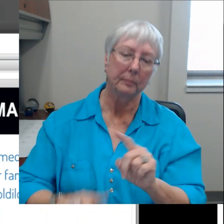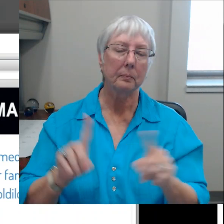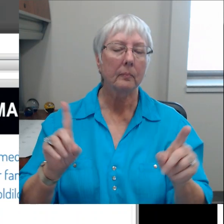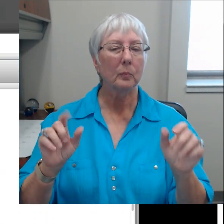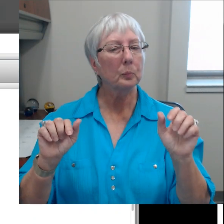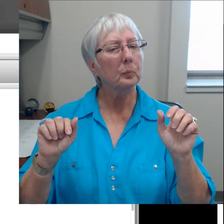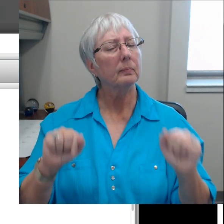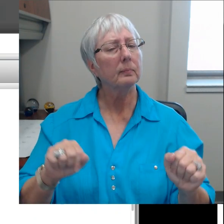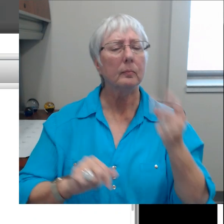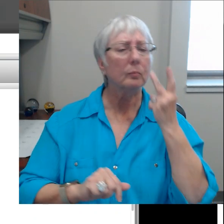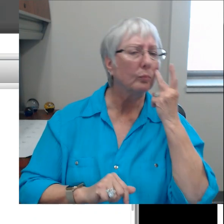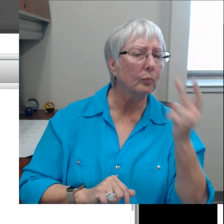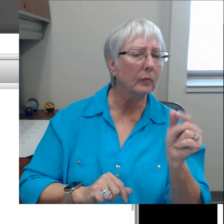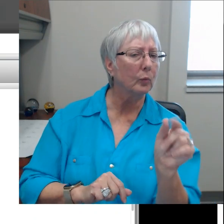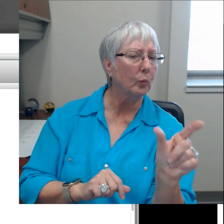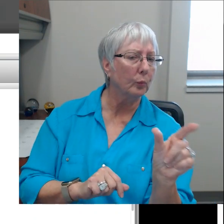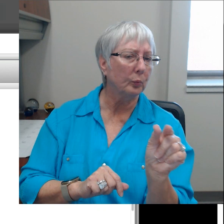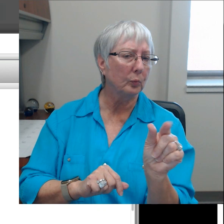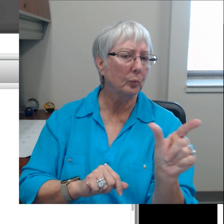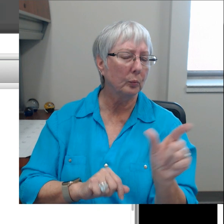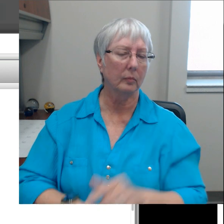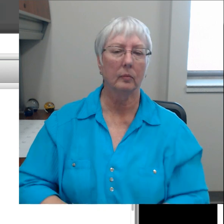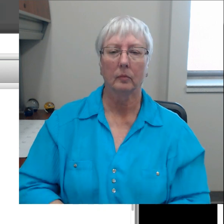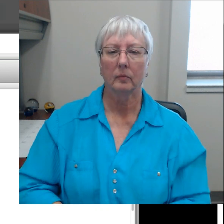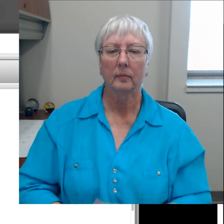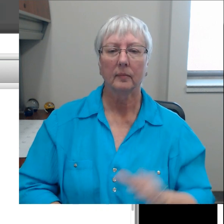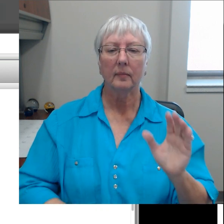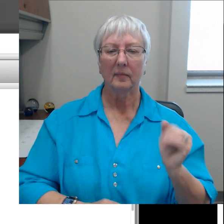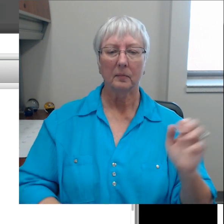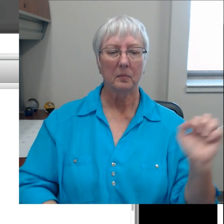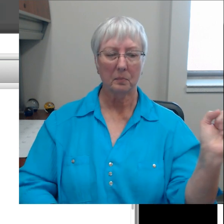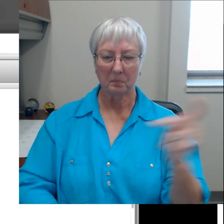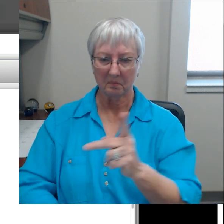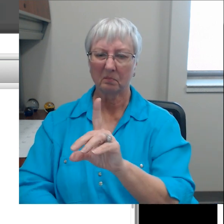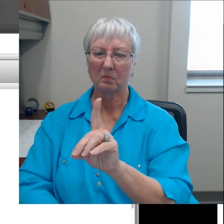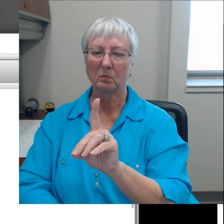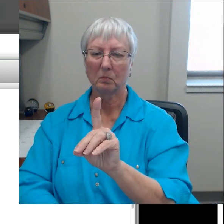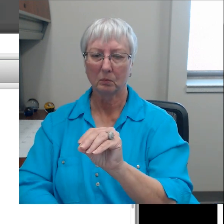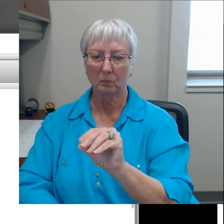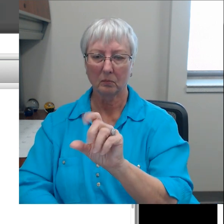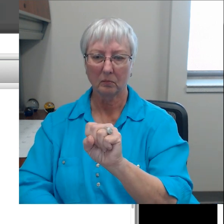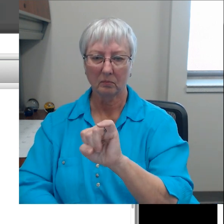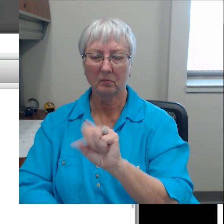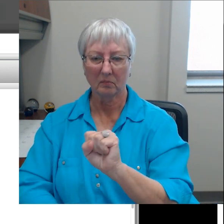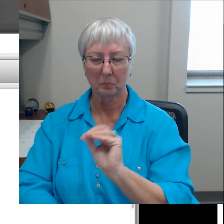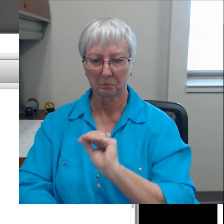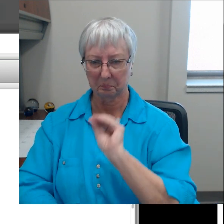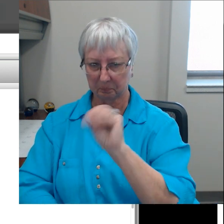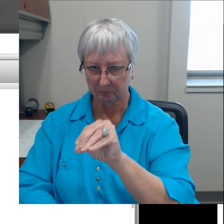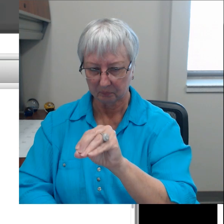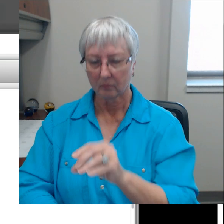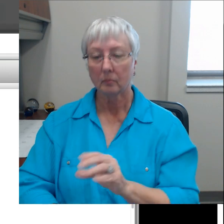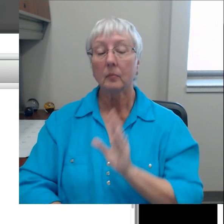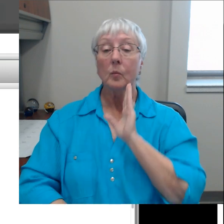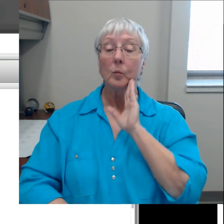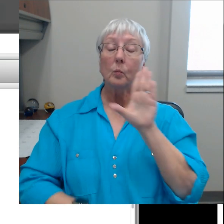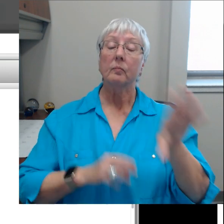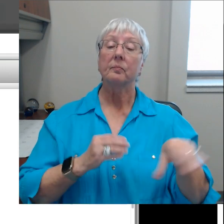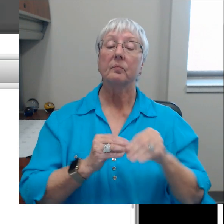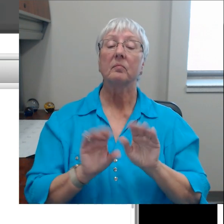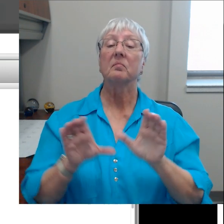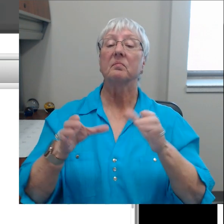wide it is. Let's go back to our CSS, put Dosis back so we don't forget, and we'll add a class that will actually change the appearance of